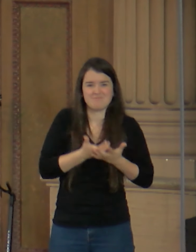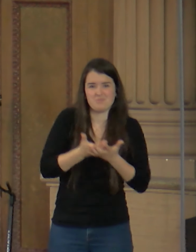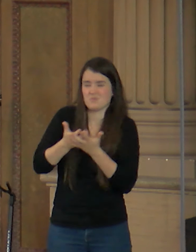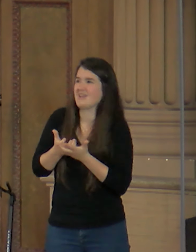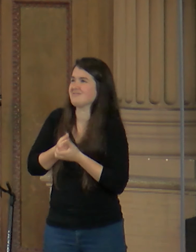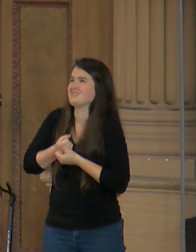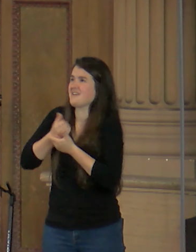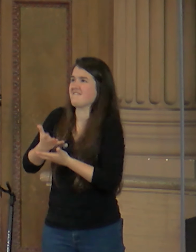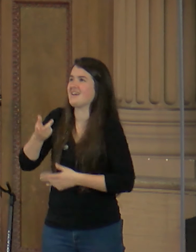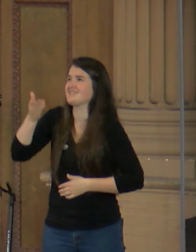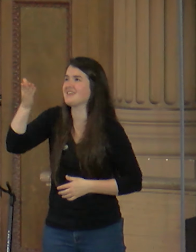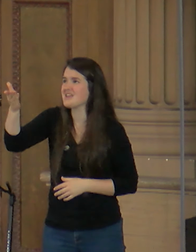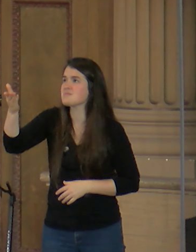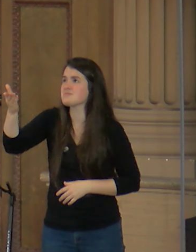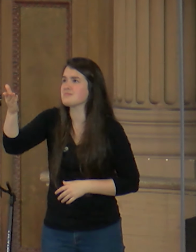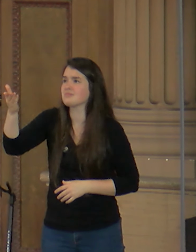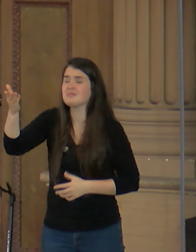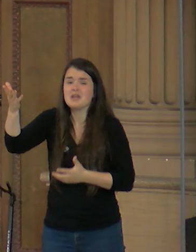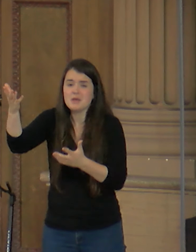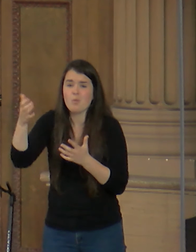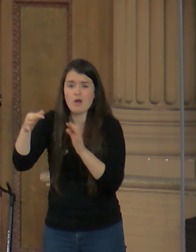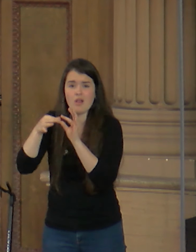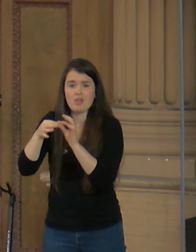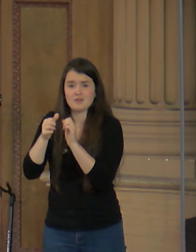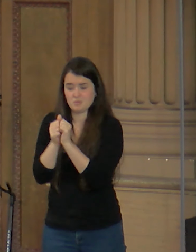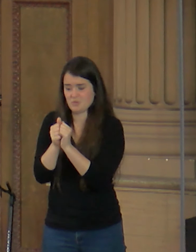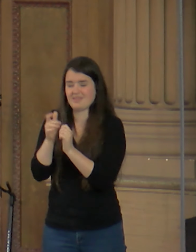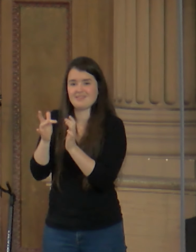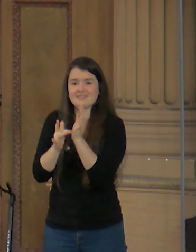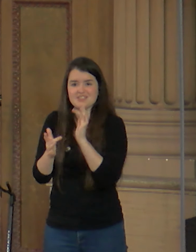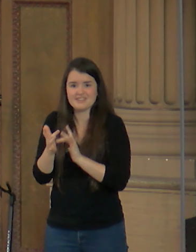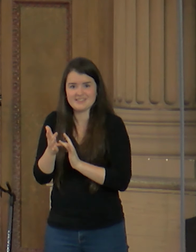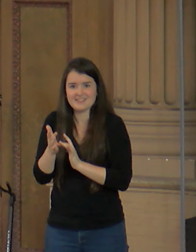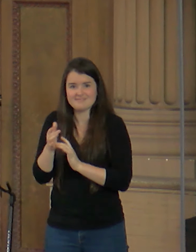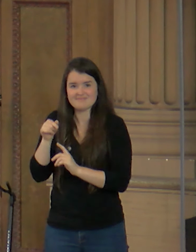and desiring to make himself known to us in Jesus.